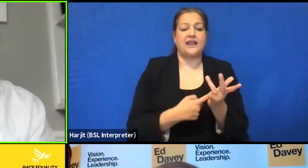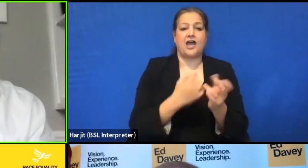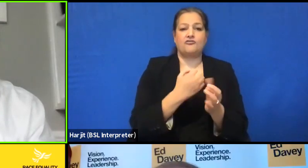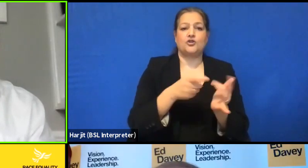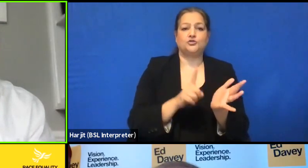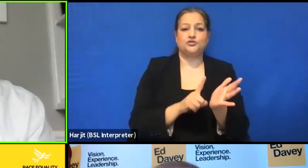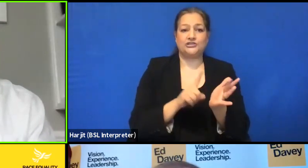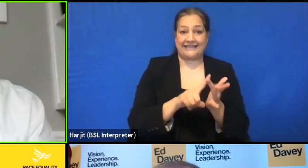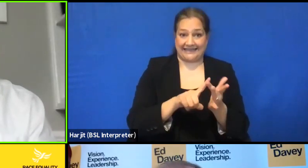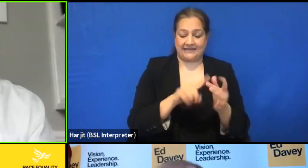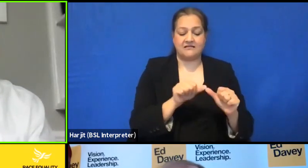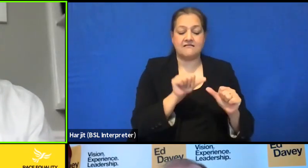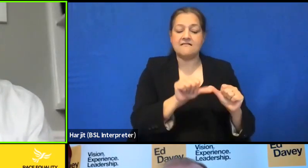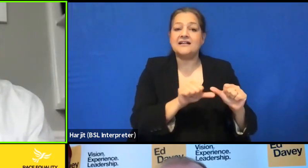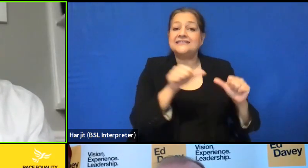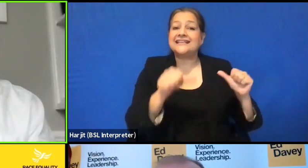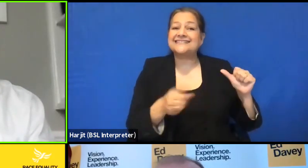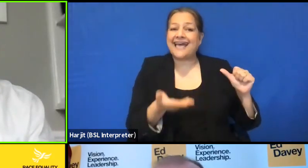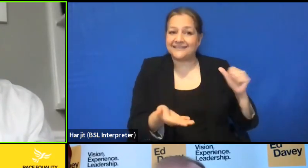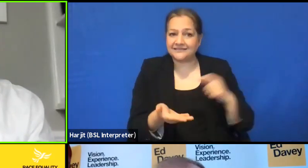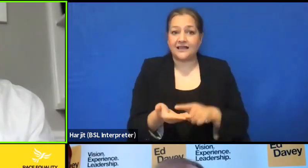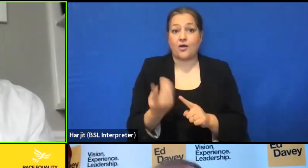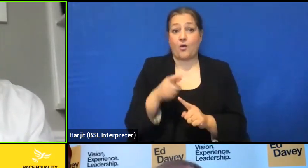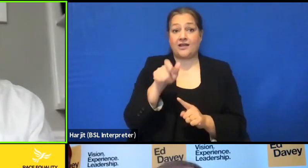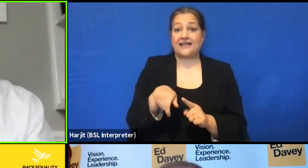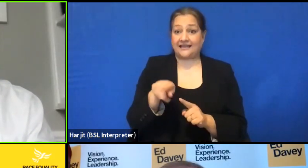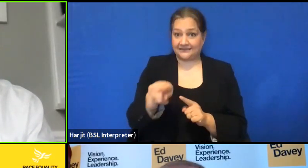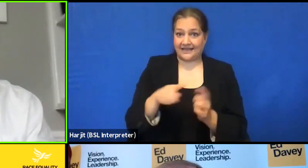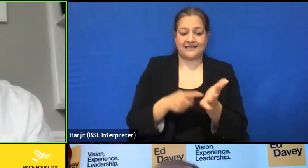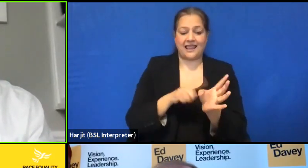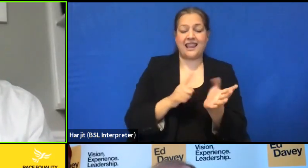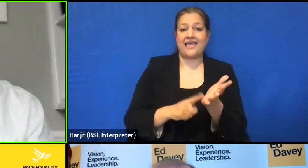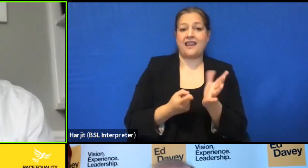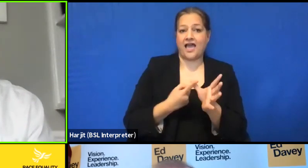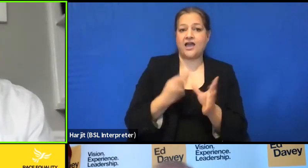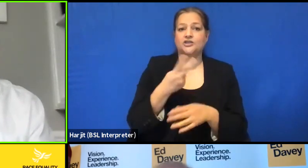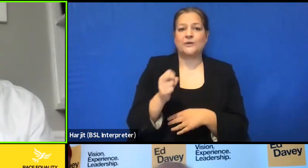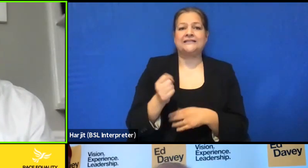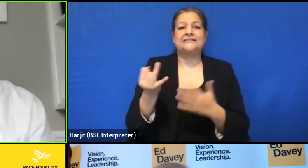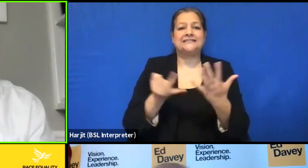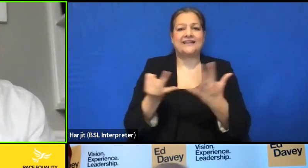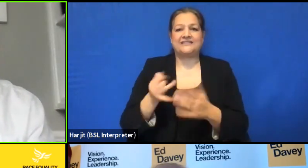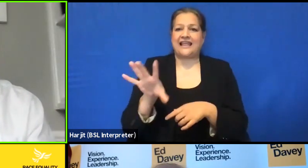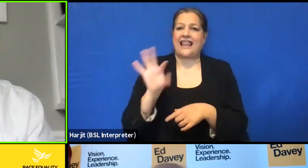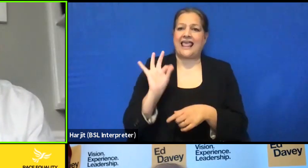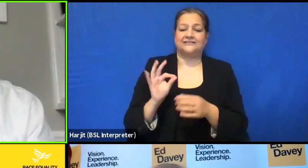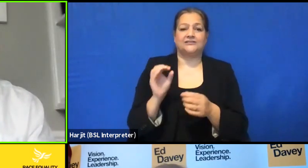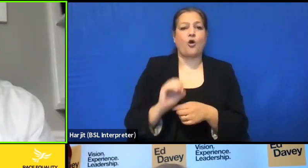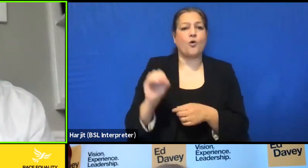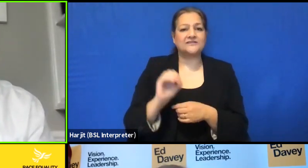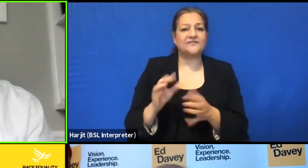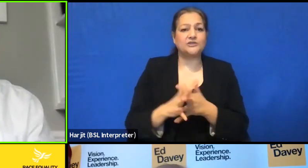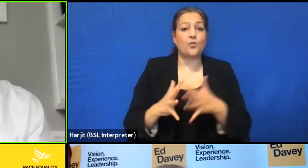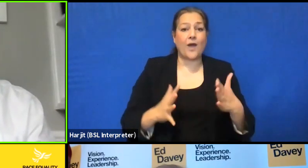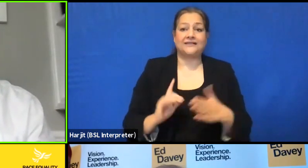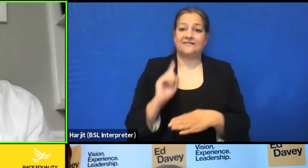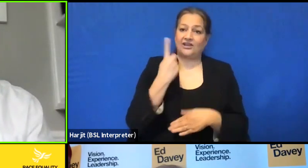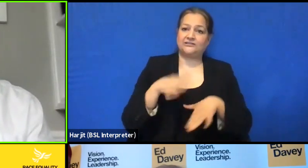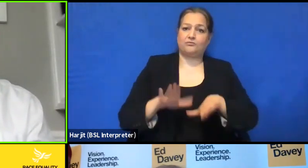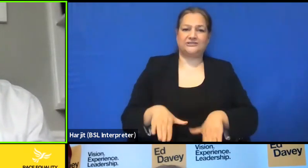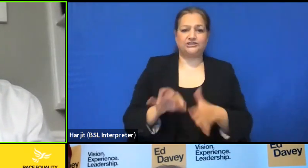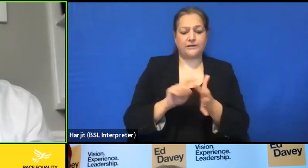century, and it was actually one of our candidates tonight, Layla, in 2017, elected in Oxford West as the first British Palestinian